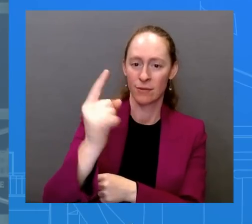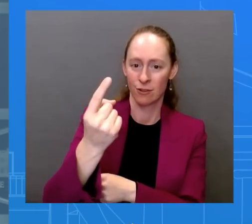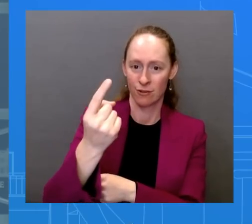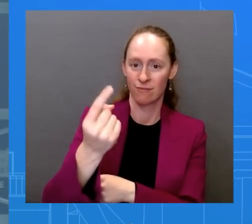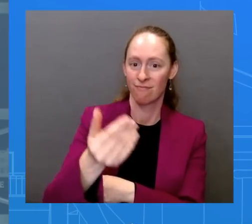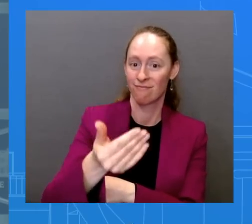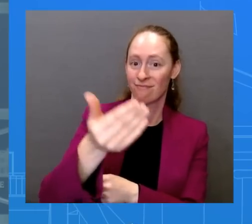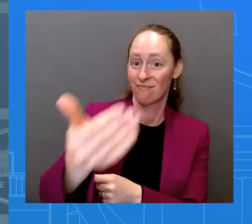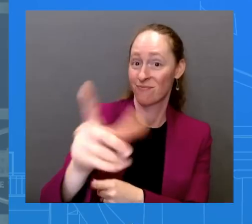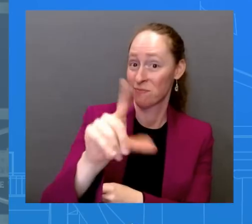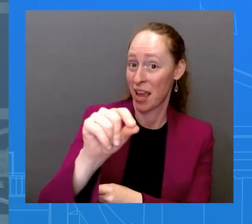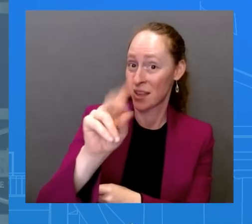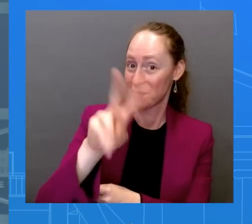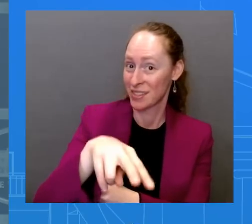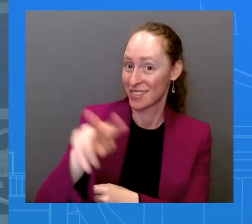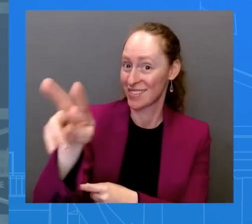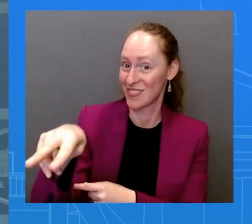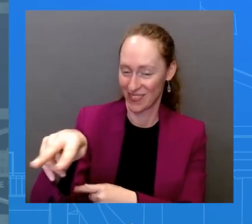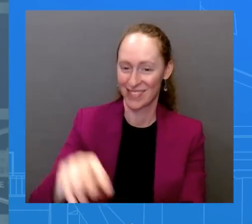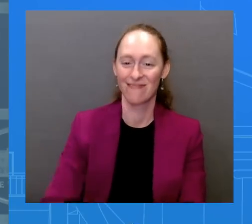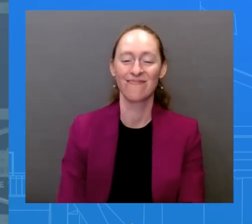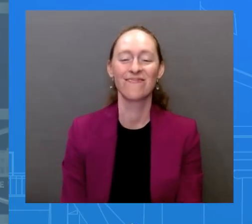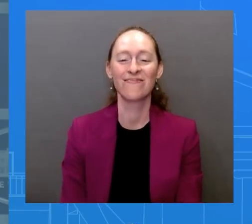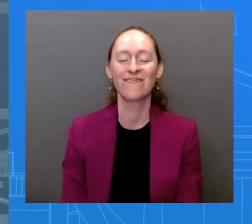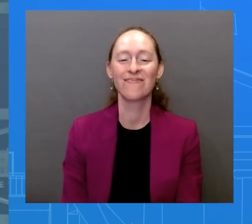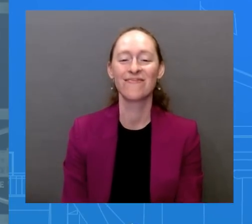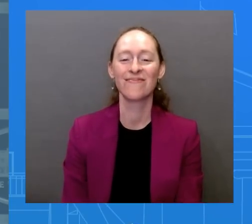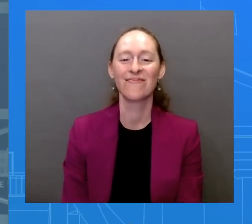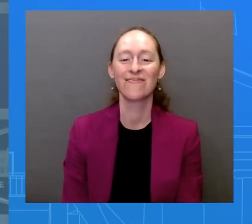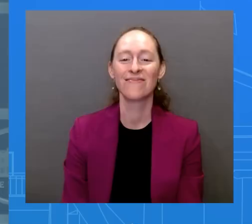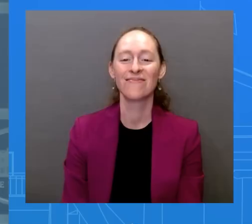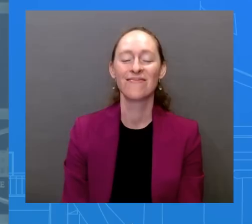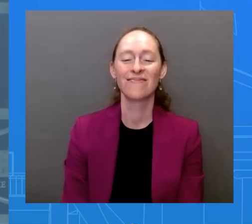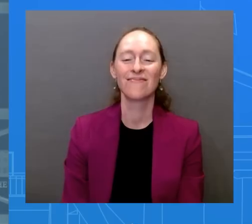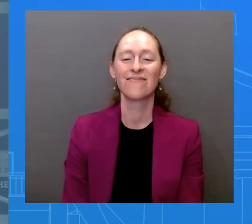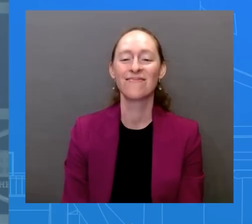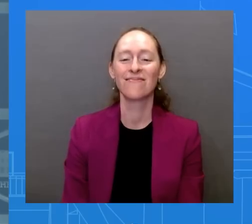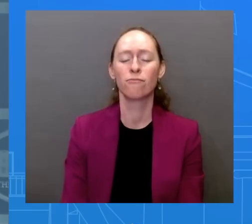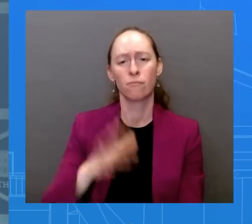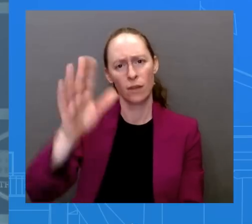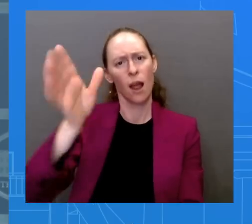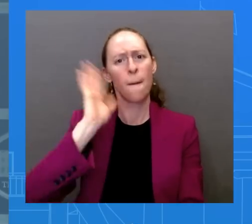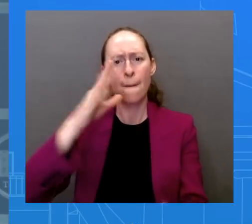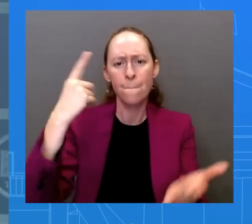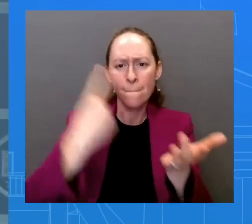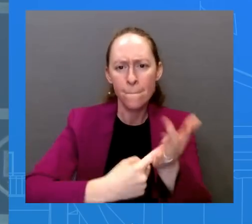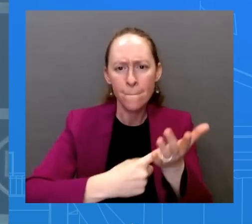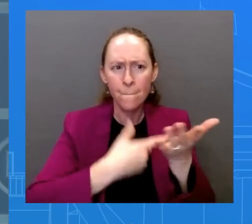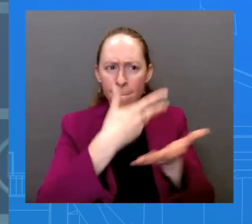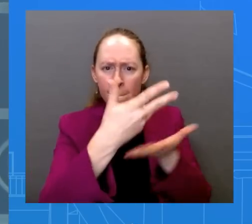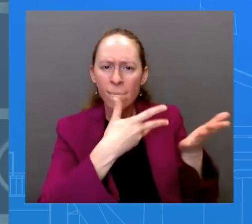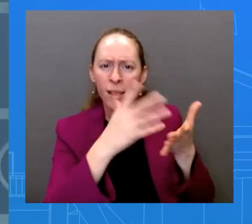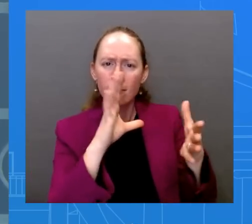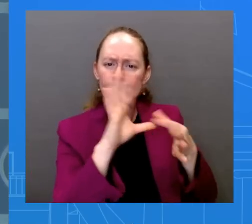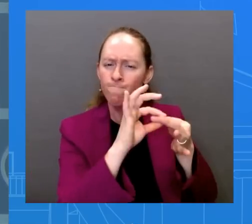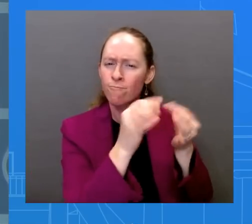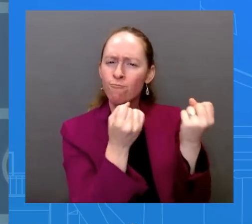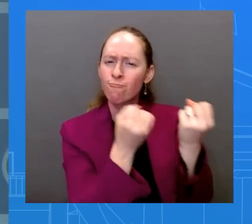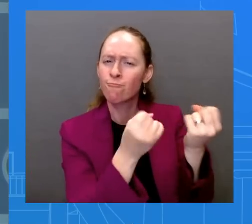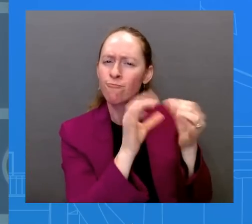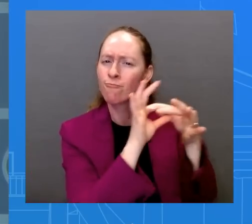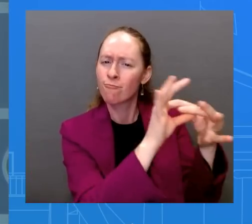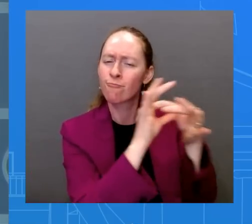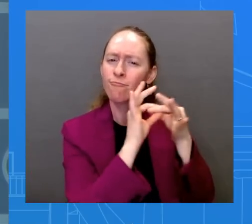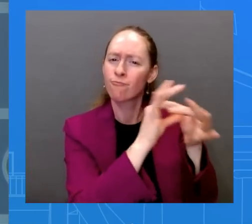administration. It will underscore the deep and enduring relationship between the United States and France, our oldest ally. Our